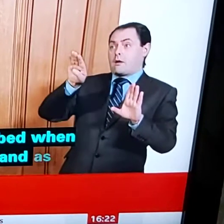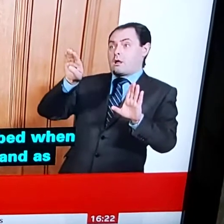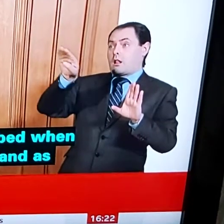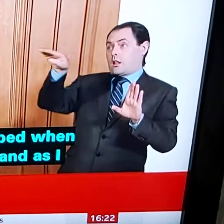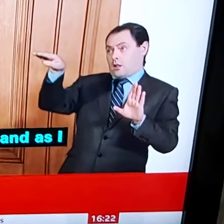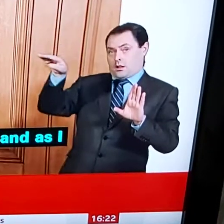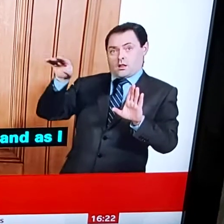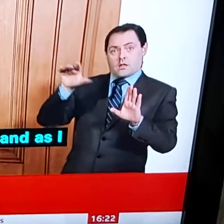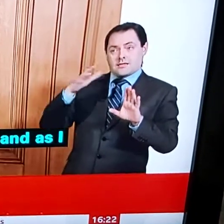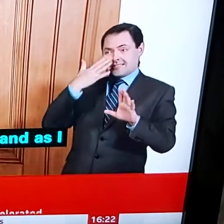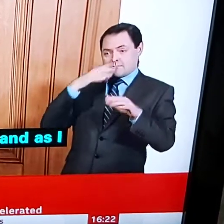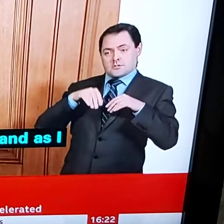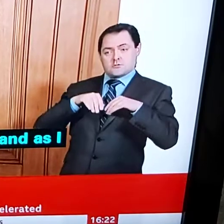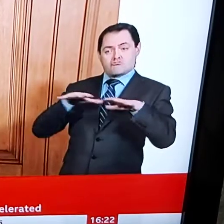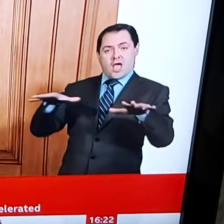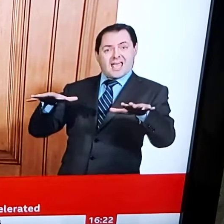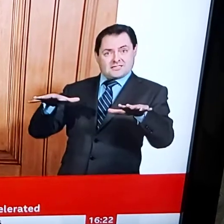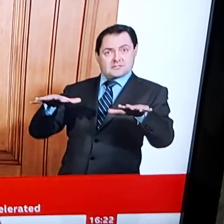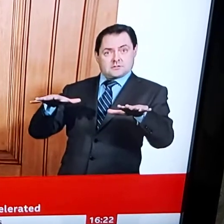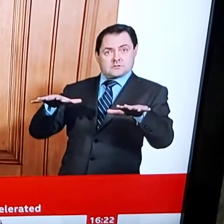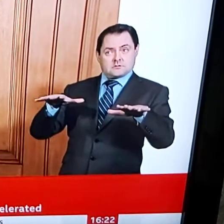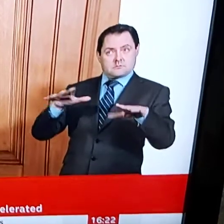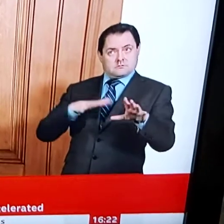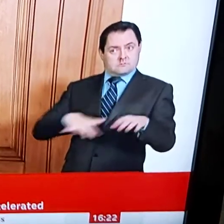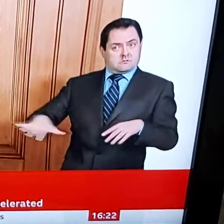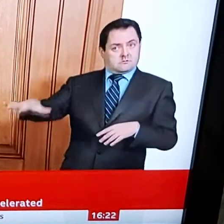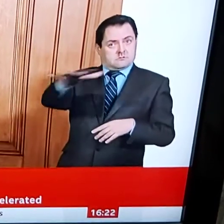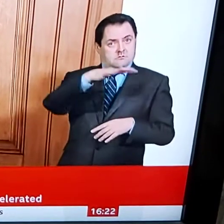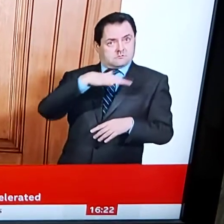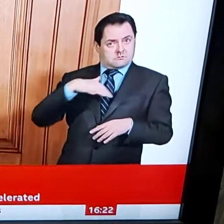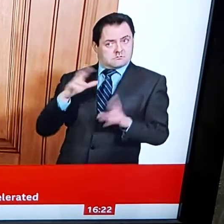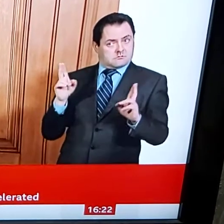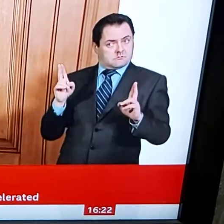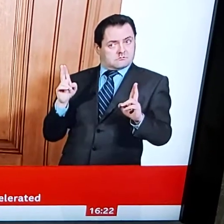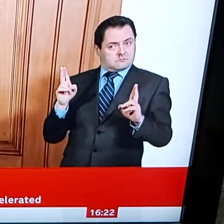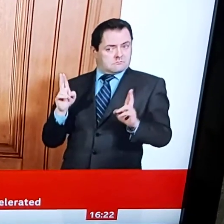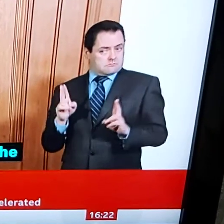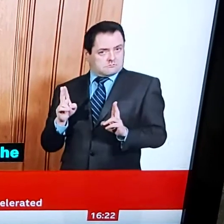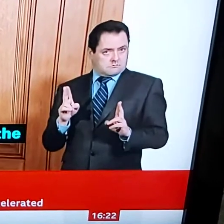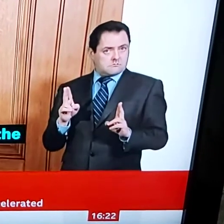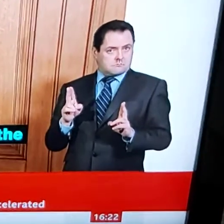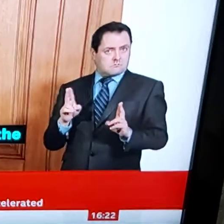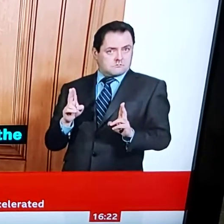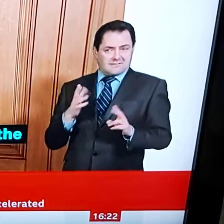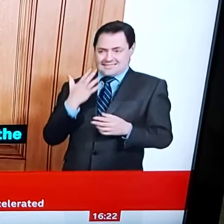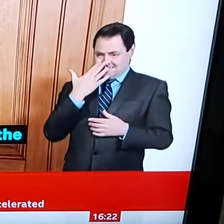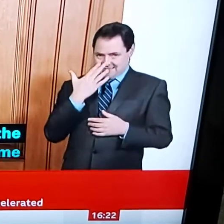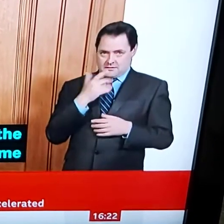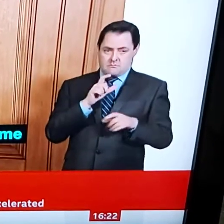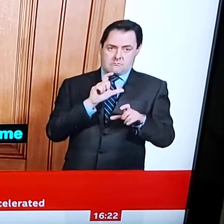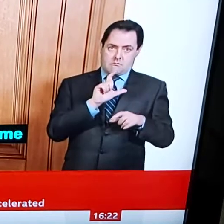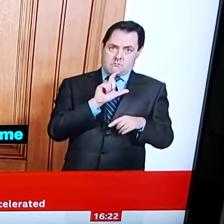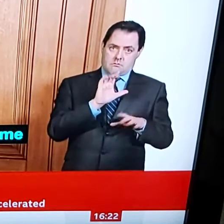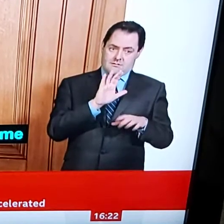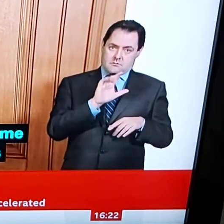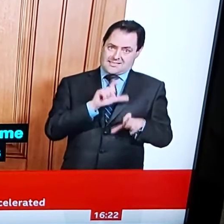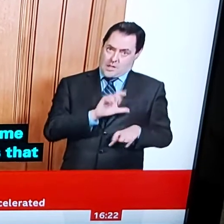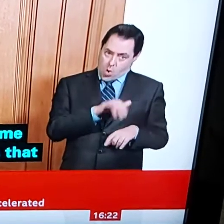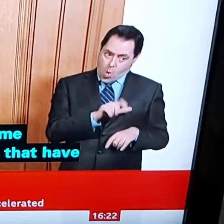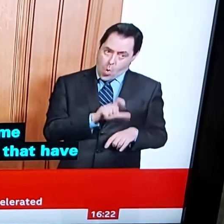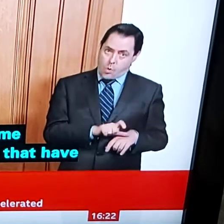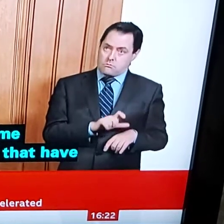transmission, so spread in the community, and there is some evidence that the measures that have been put in place, everybody's compliance